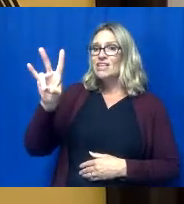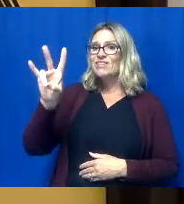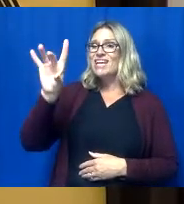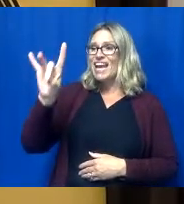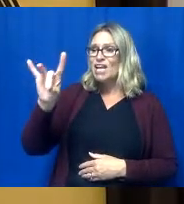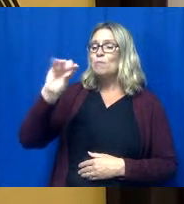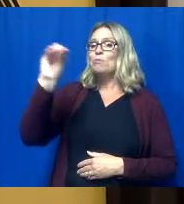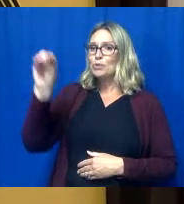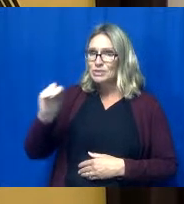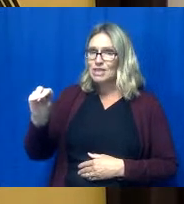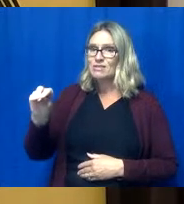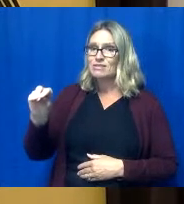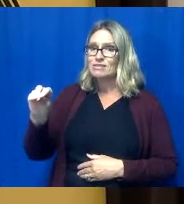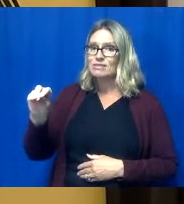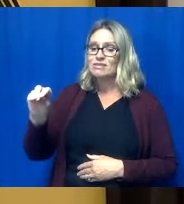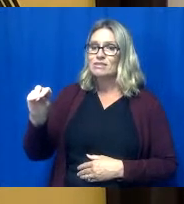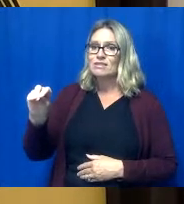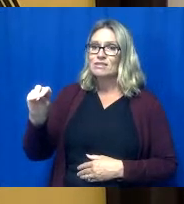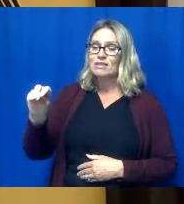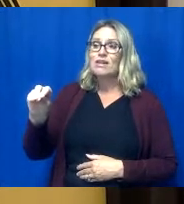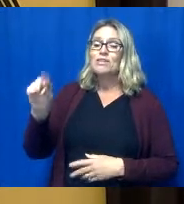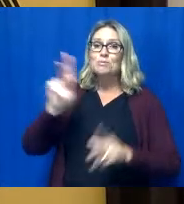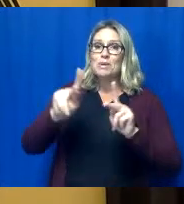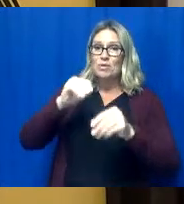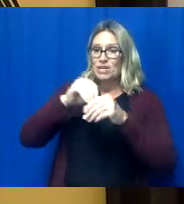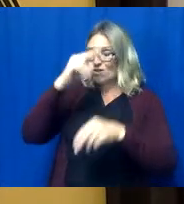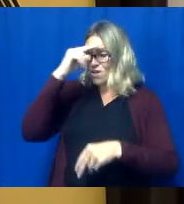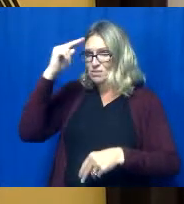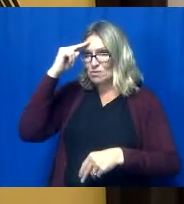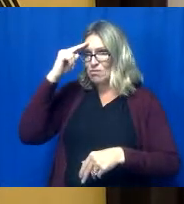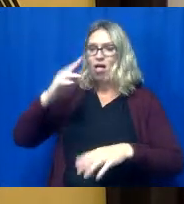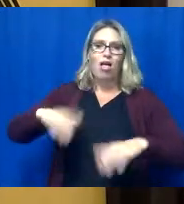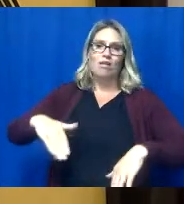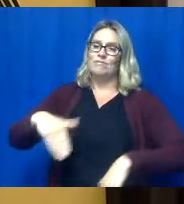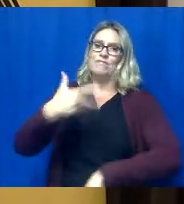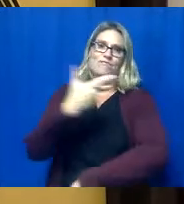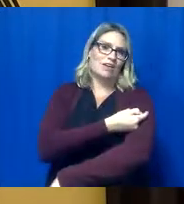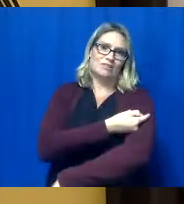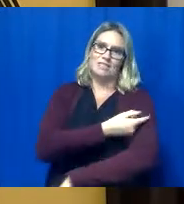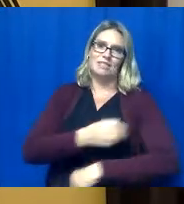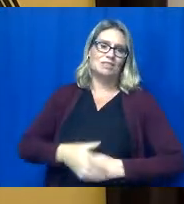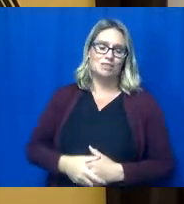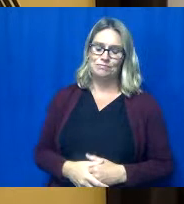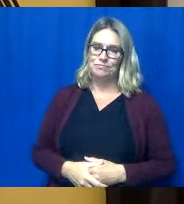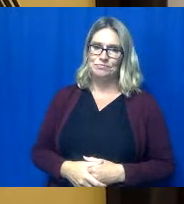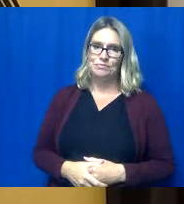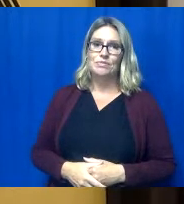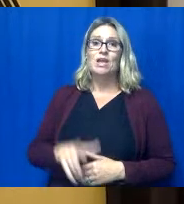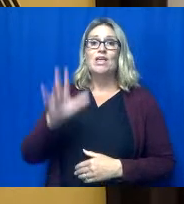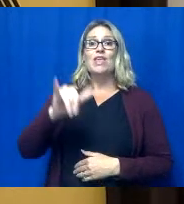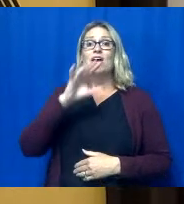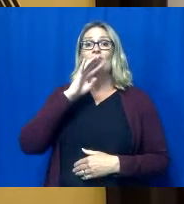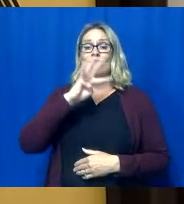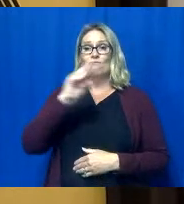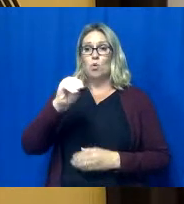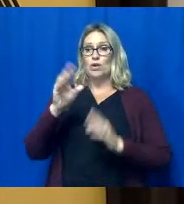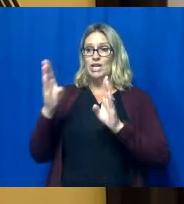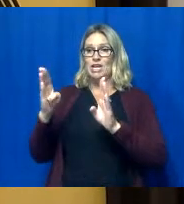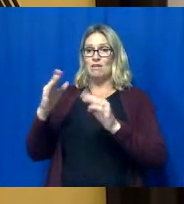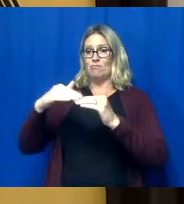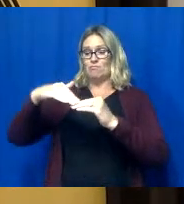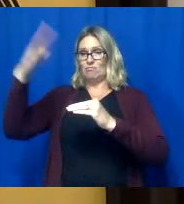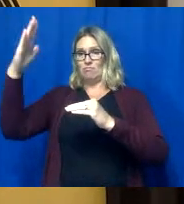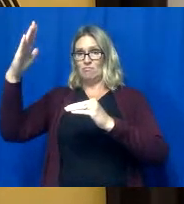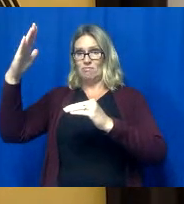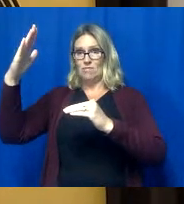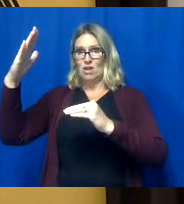78% were unvaccinated. While people age 40 and older who are unvaccinated have accounted